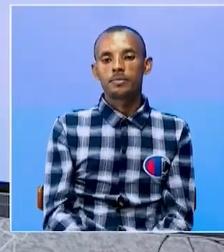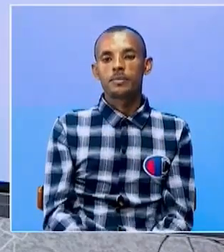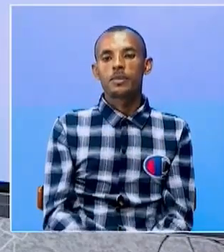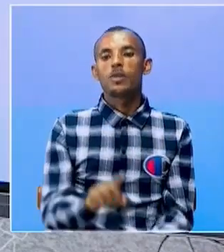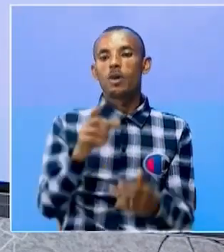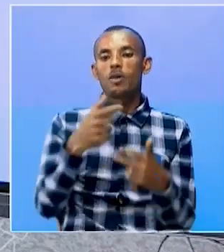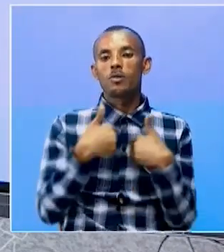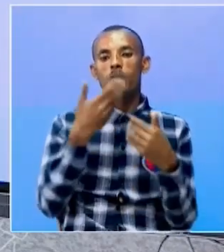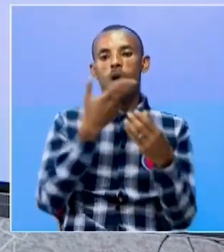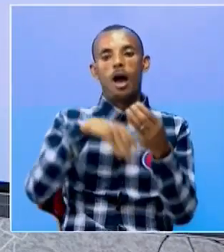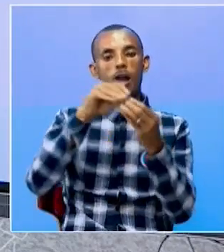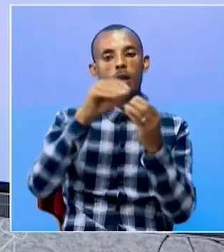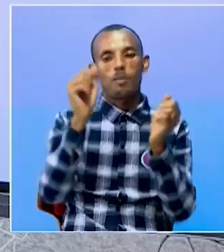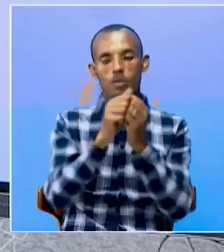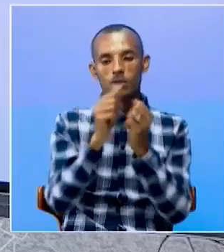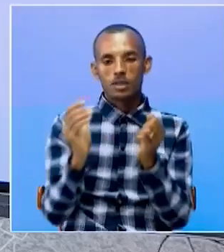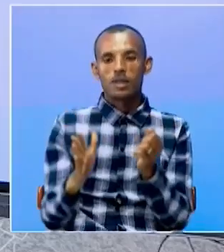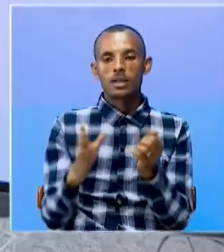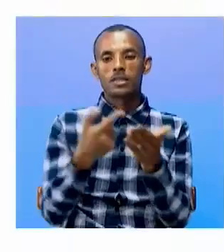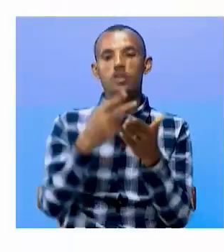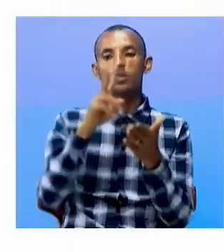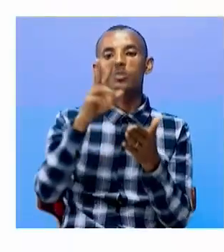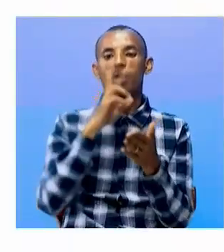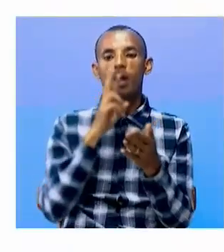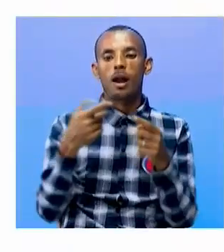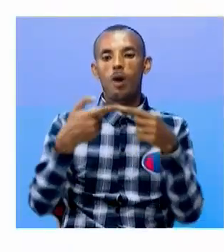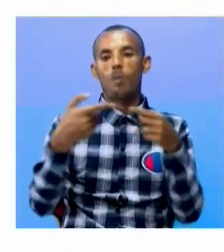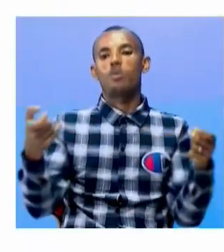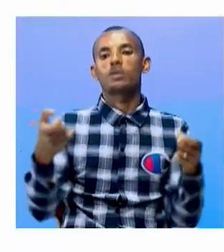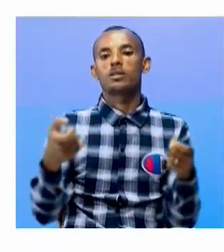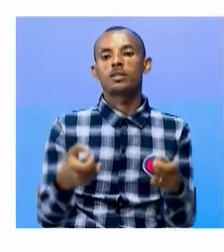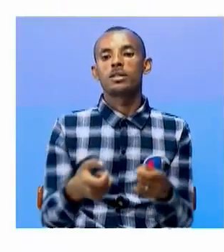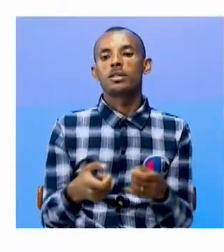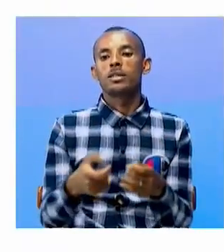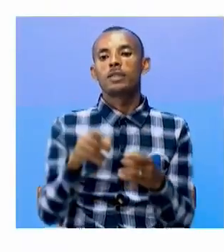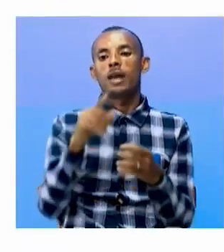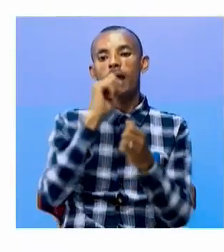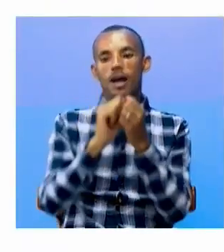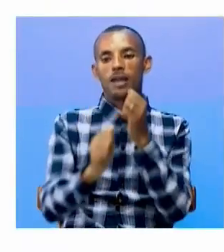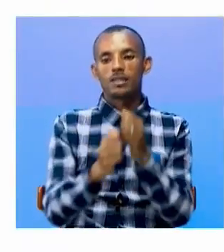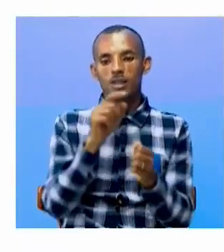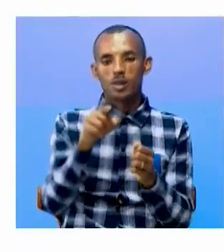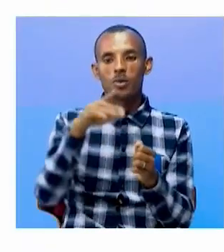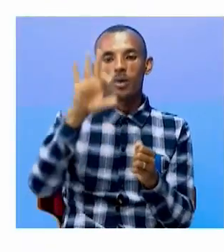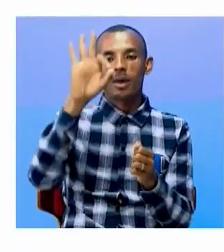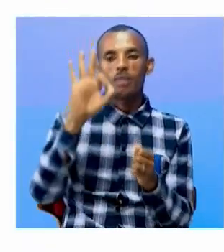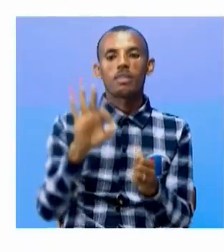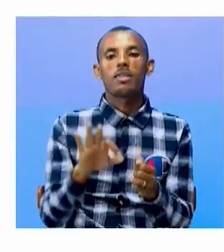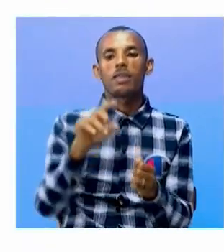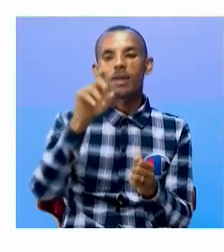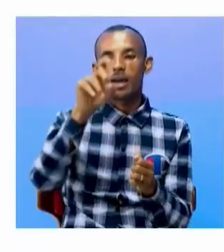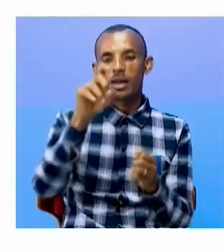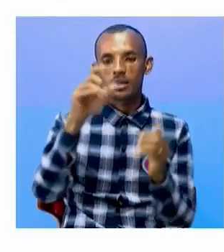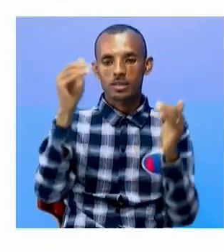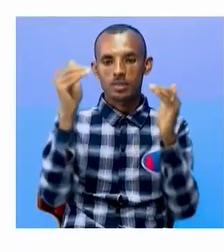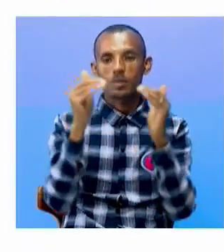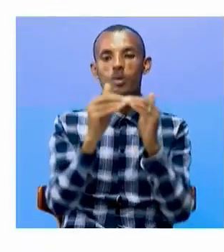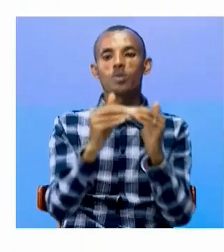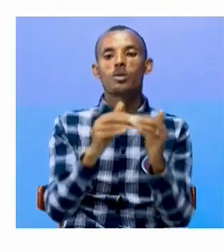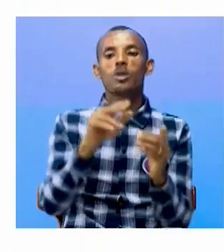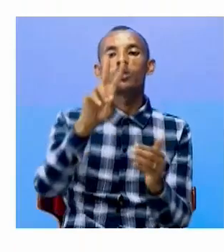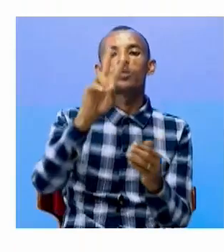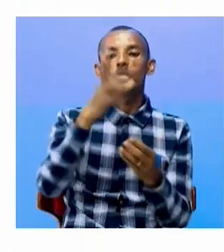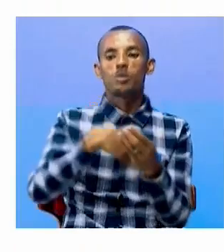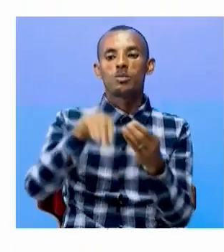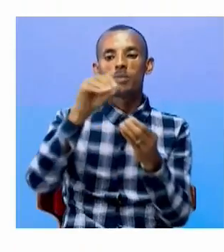add on both sides. So these two are opposites. They cancel out. You'll have x is equal to 2